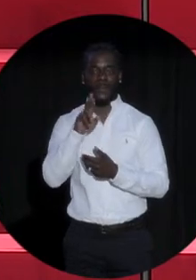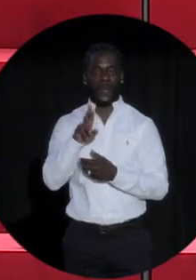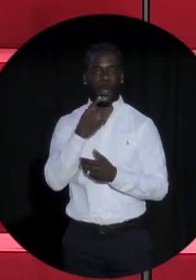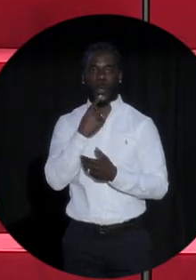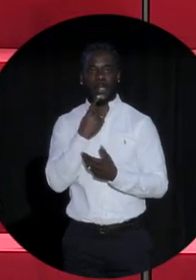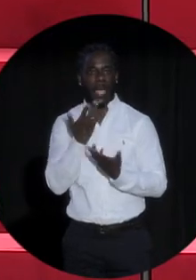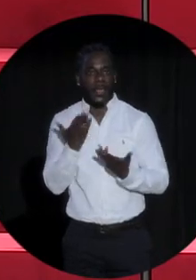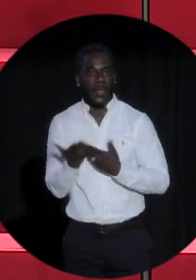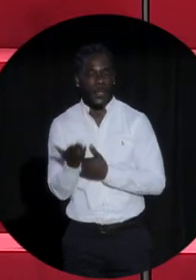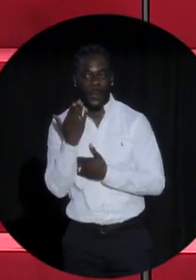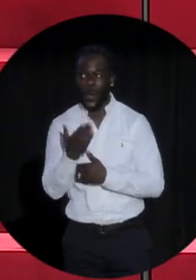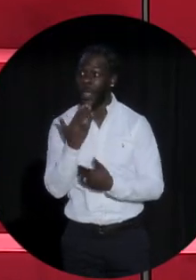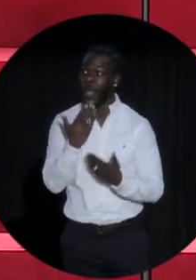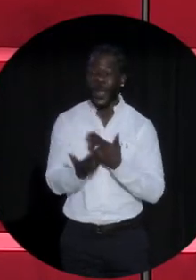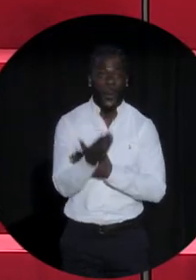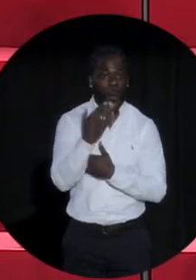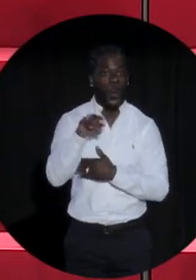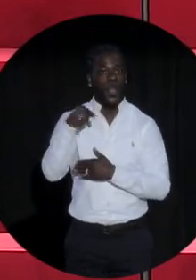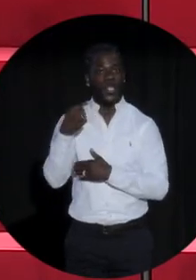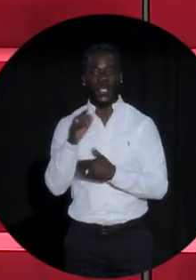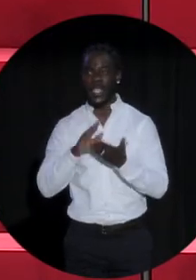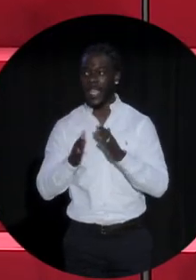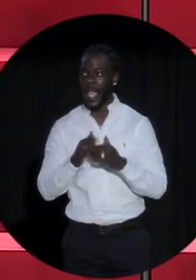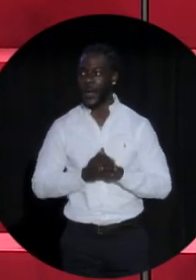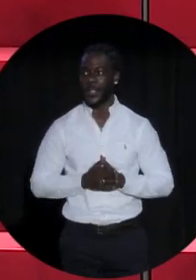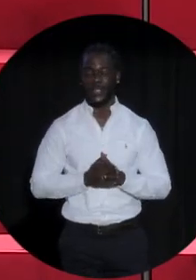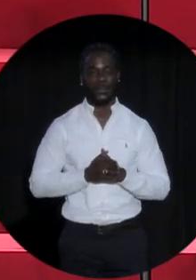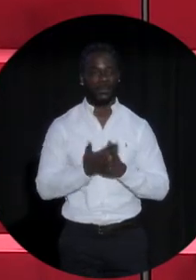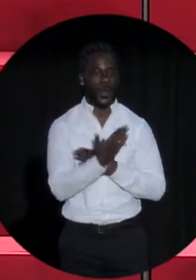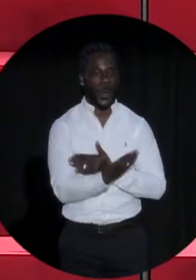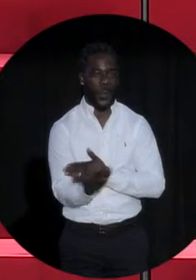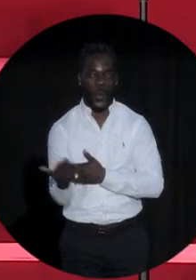Good morning, Prince George's County.